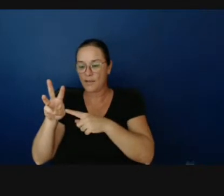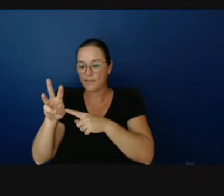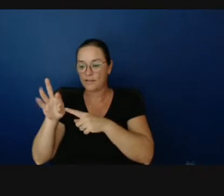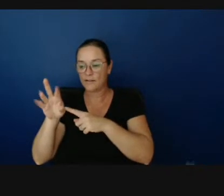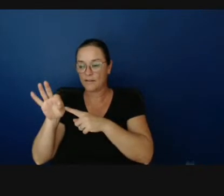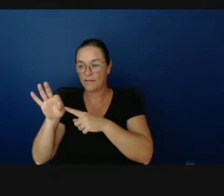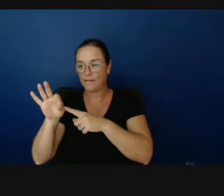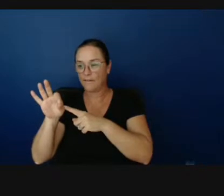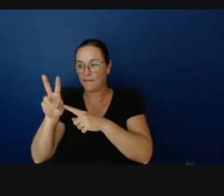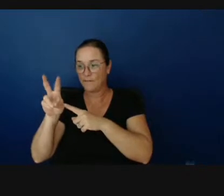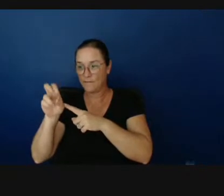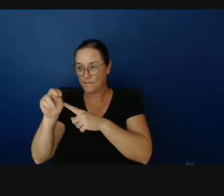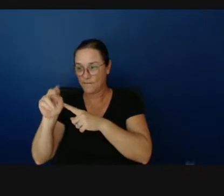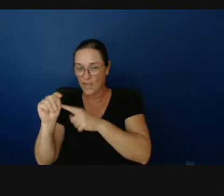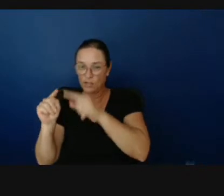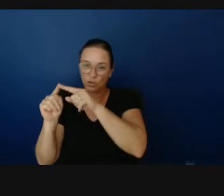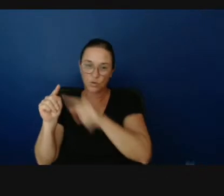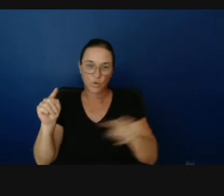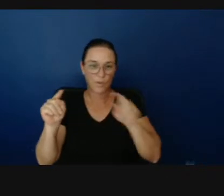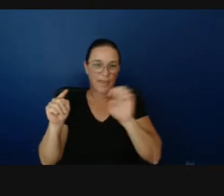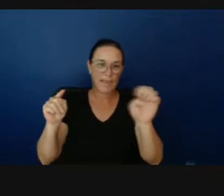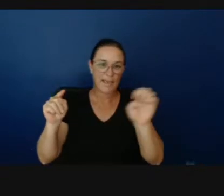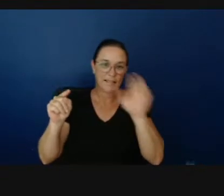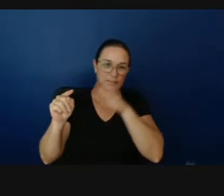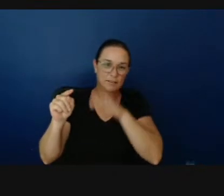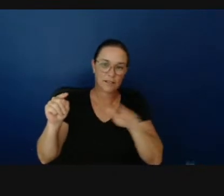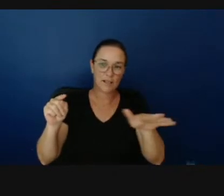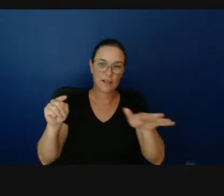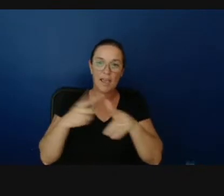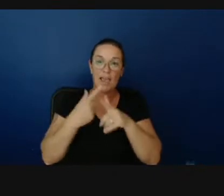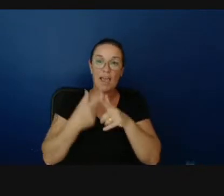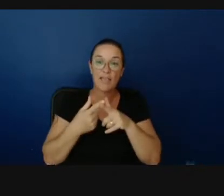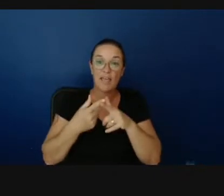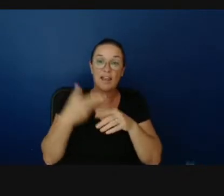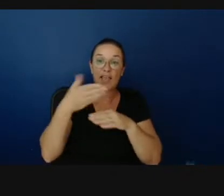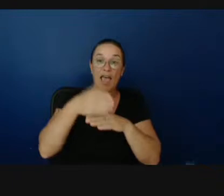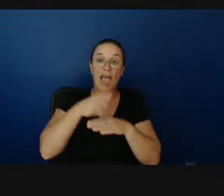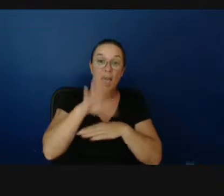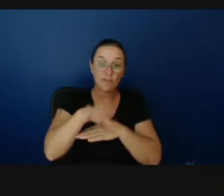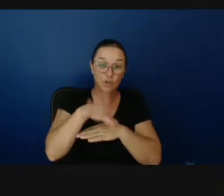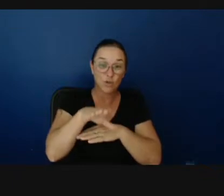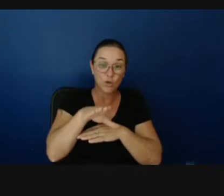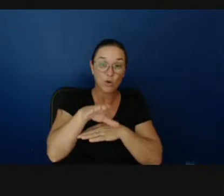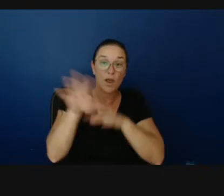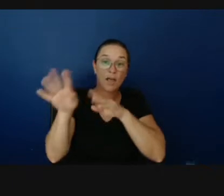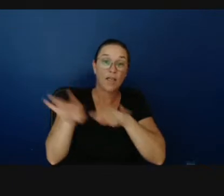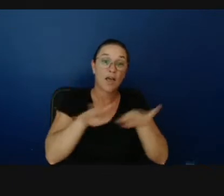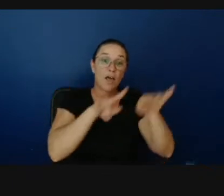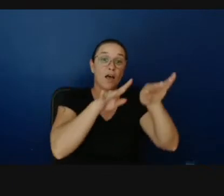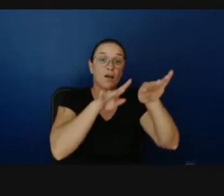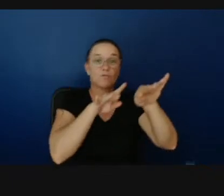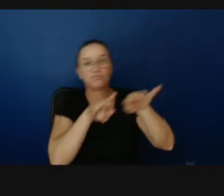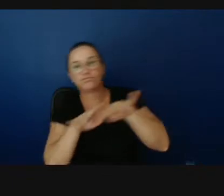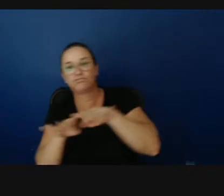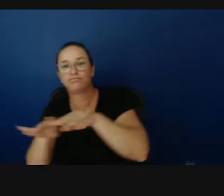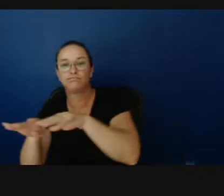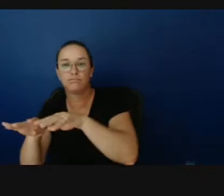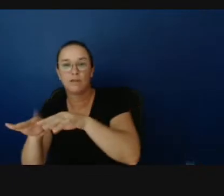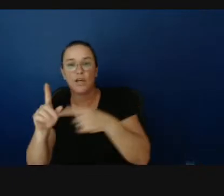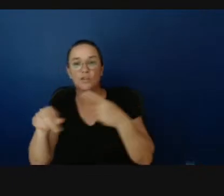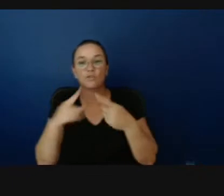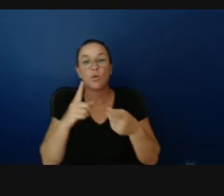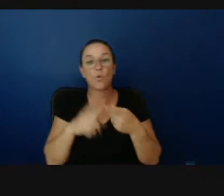floor. At some point in the afternoon, they're going to switch and start to flow the opposite direction. So what we saw in those pause events, there it